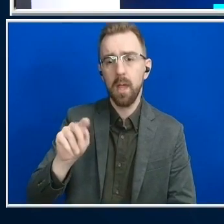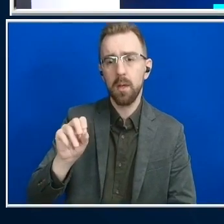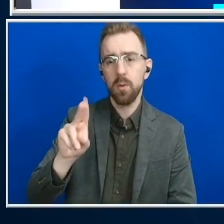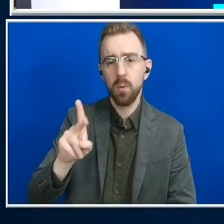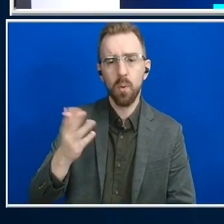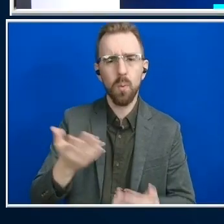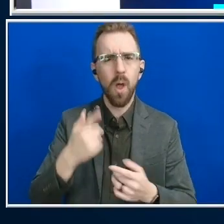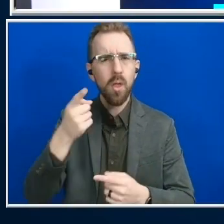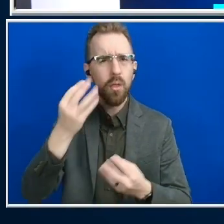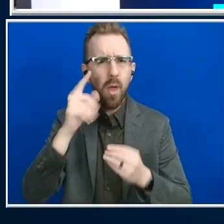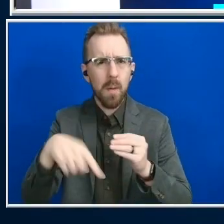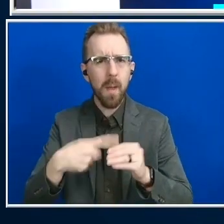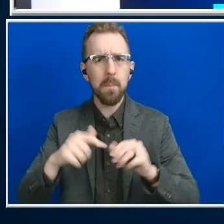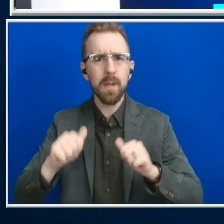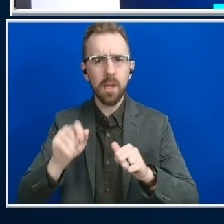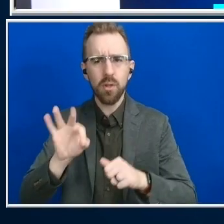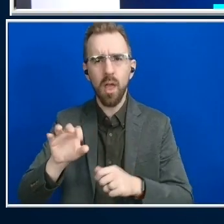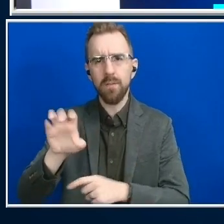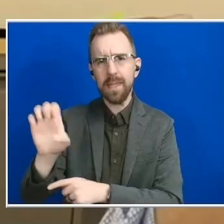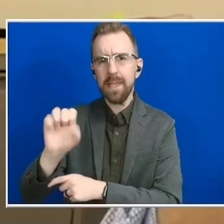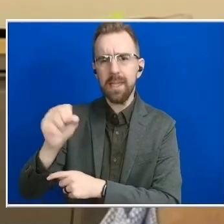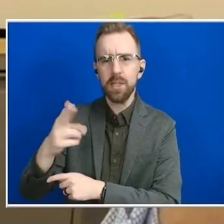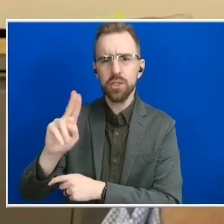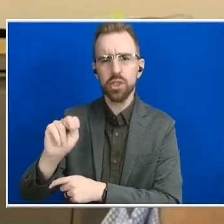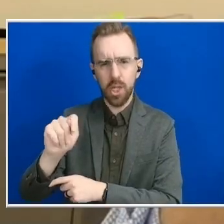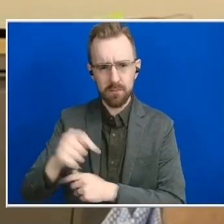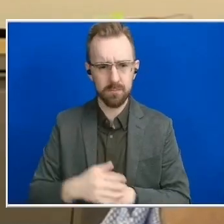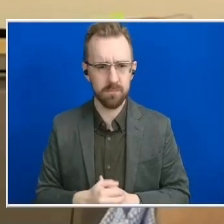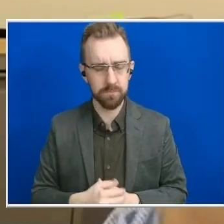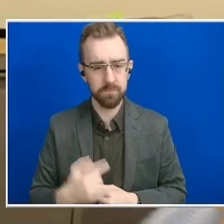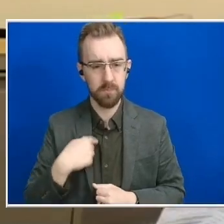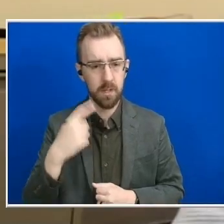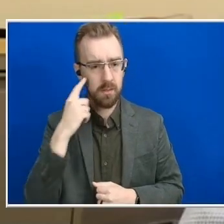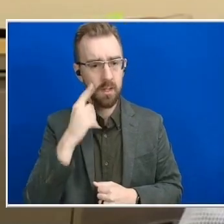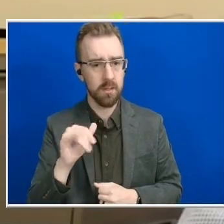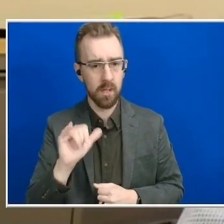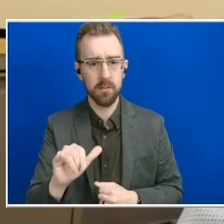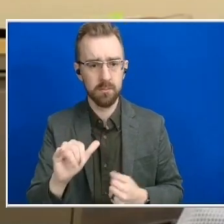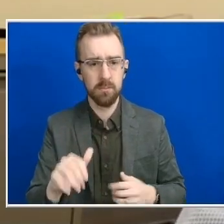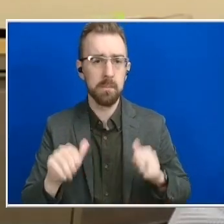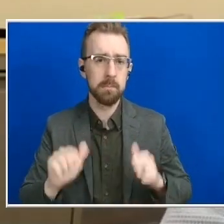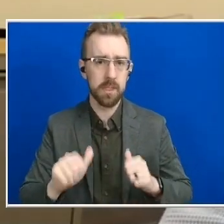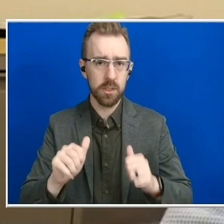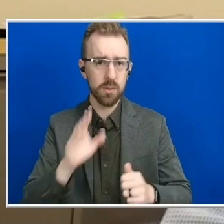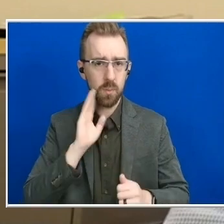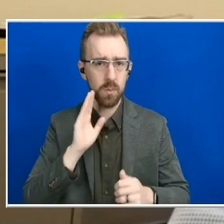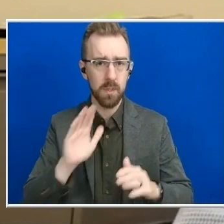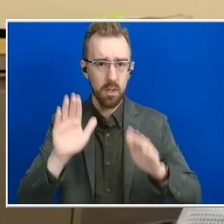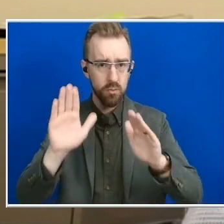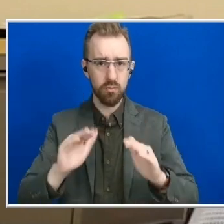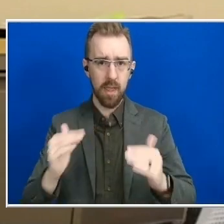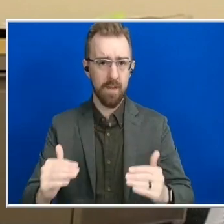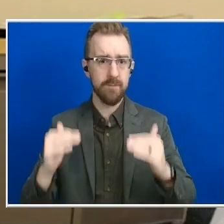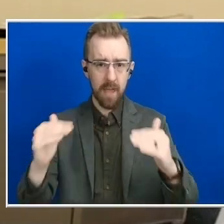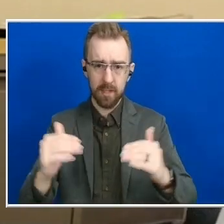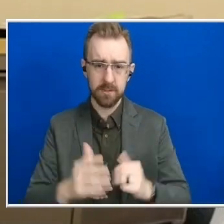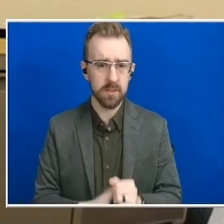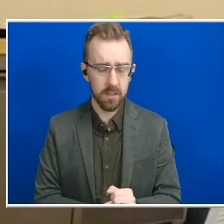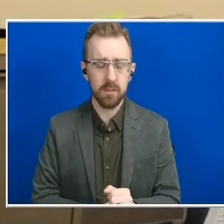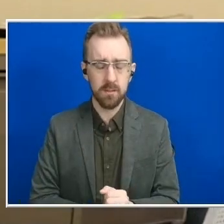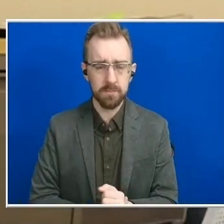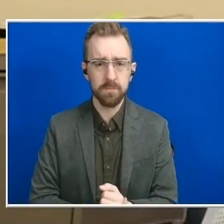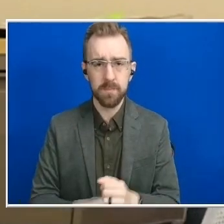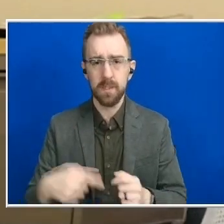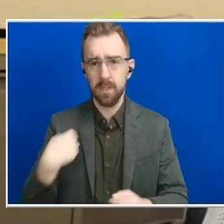e-shunt? Oh, I think it's potentially going to be a great advance. I think, as we talked